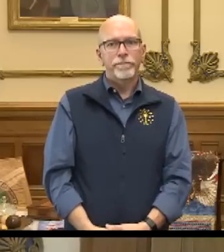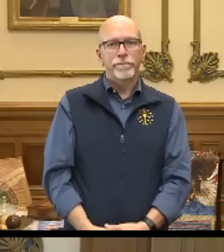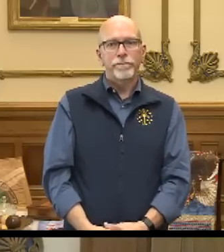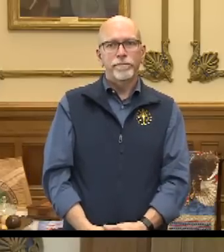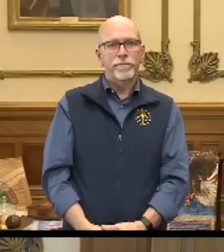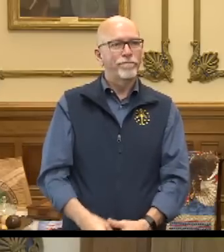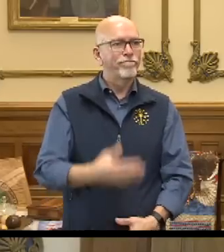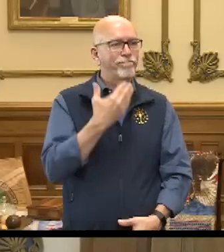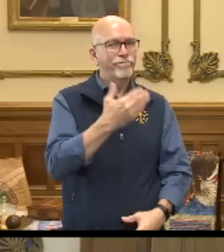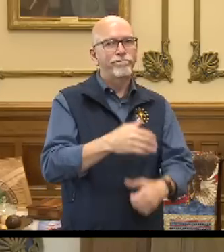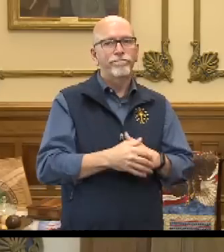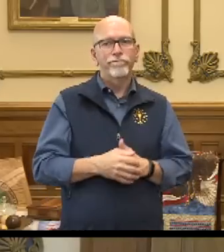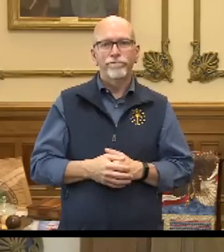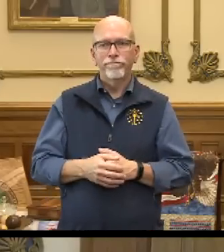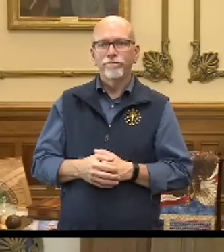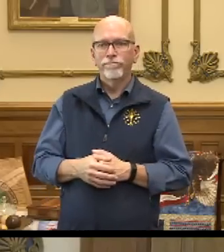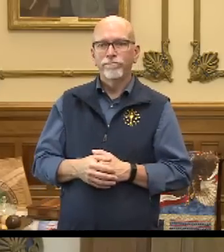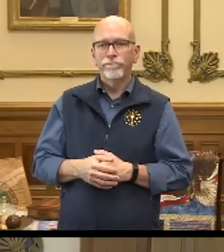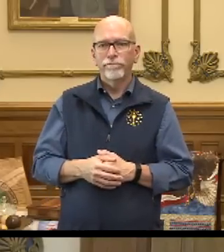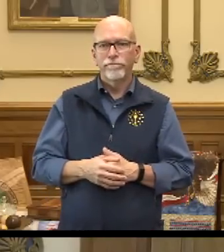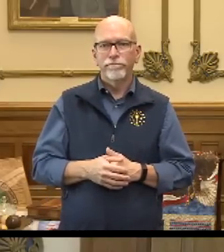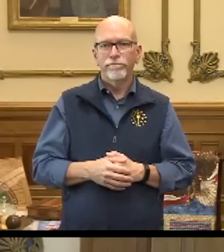Thanks, Lindsay.